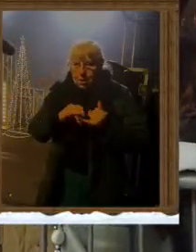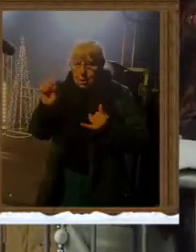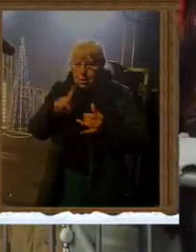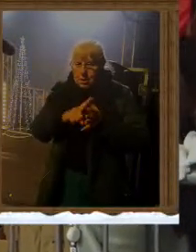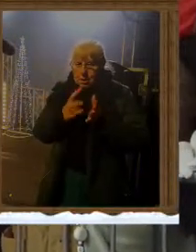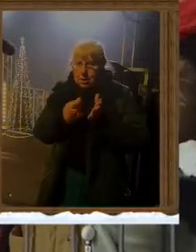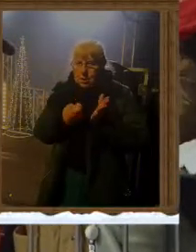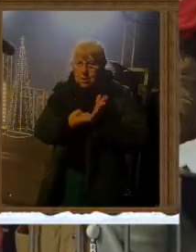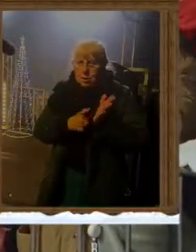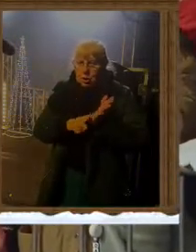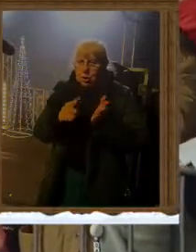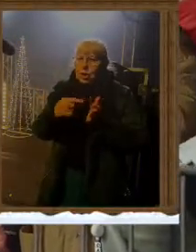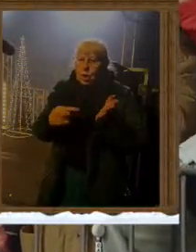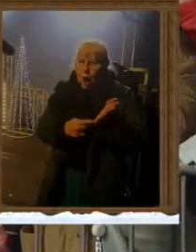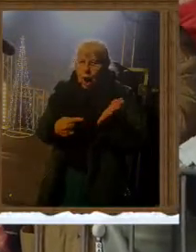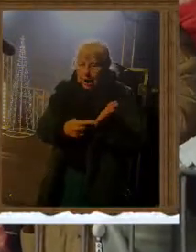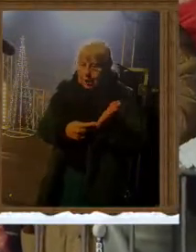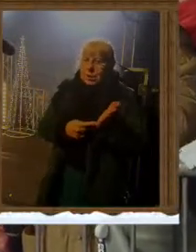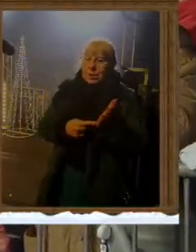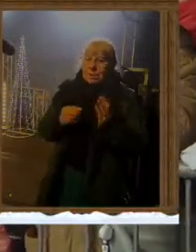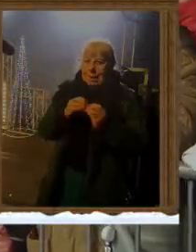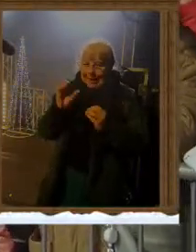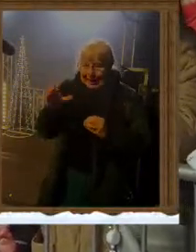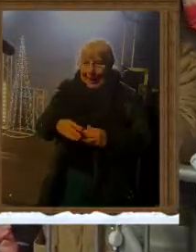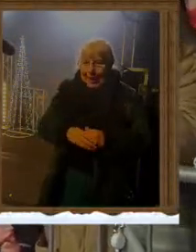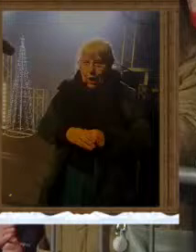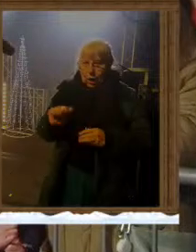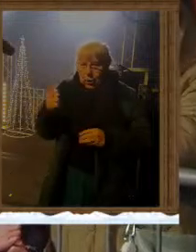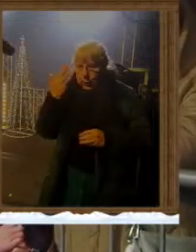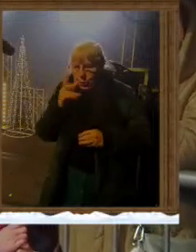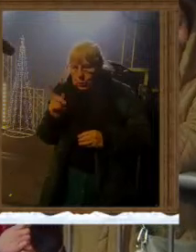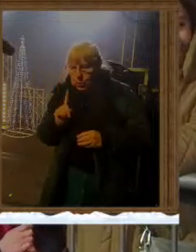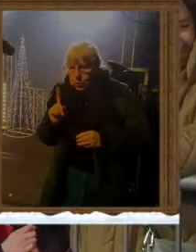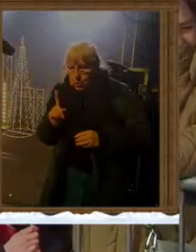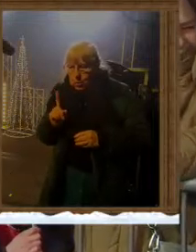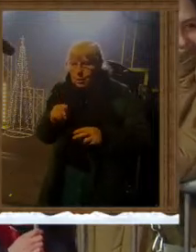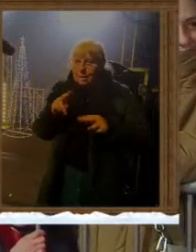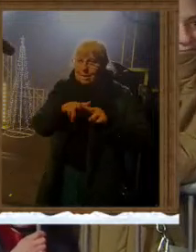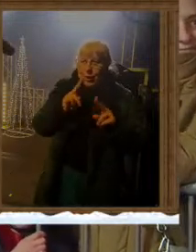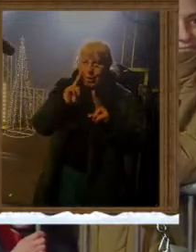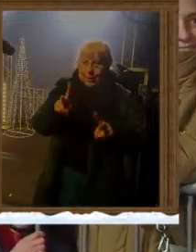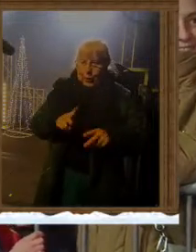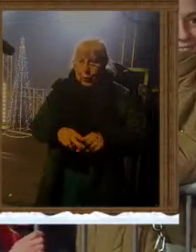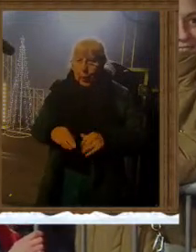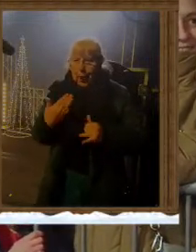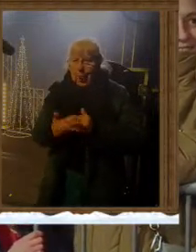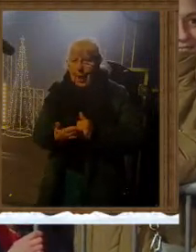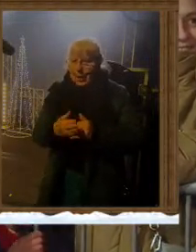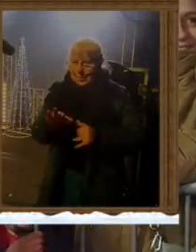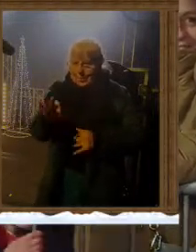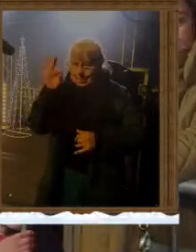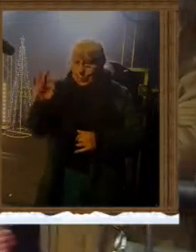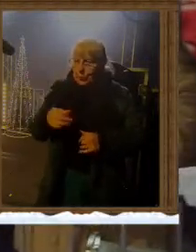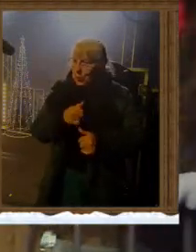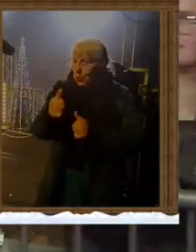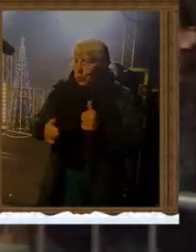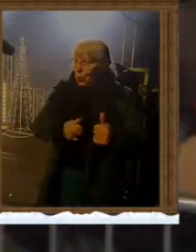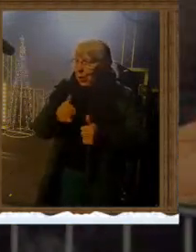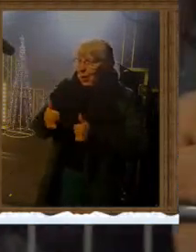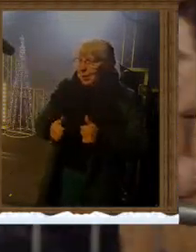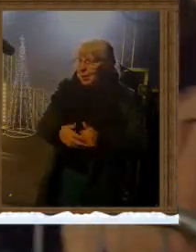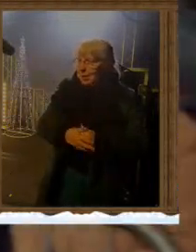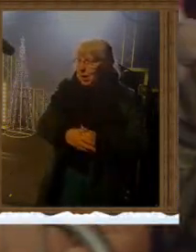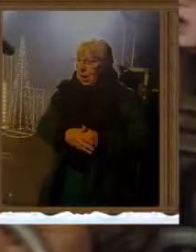where are you from, Charlotte? Scarlett, it's Ballyclare. And what's your school? Fairview. You get the final present tonight. Well done. Give her a big